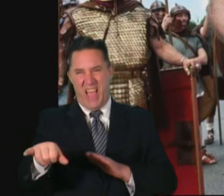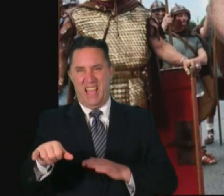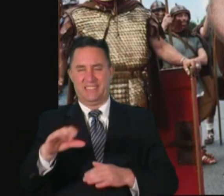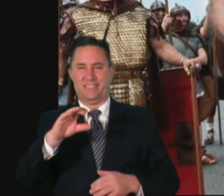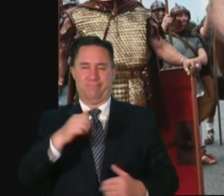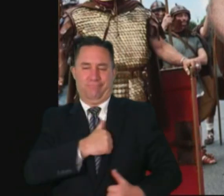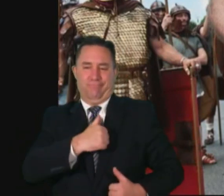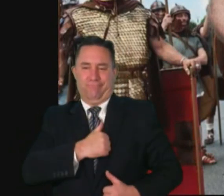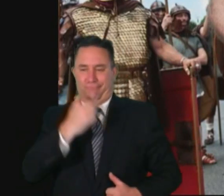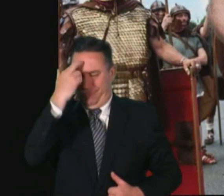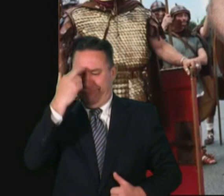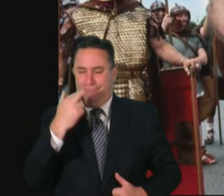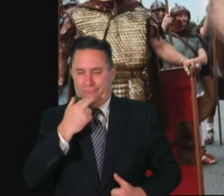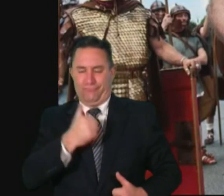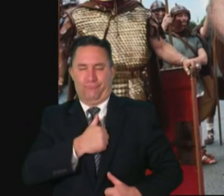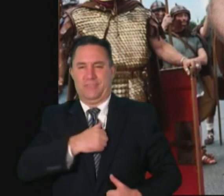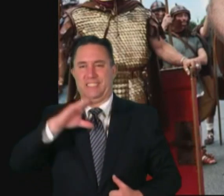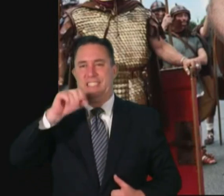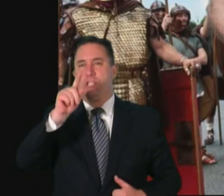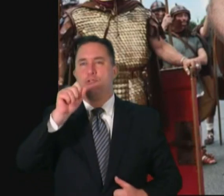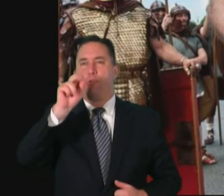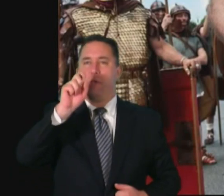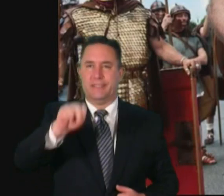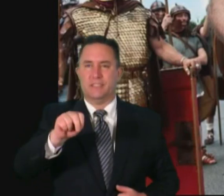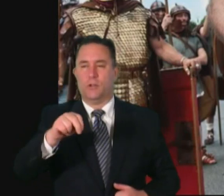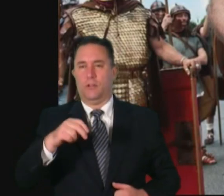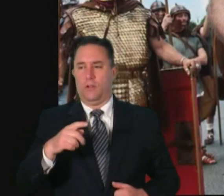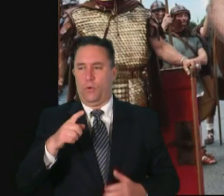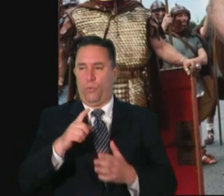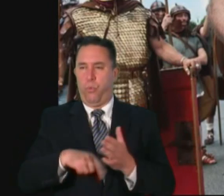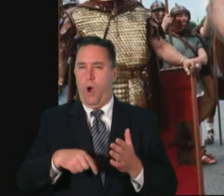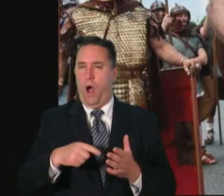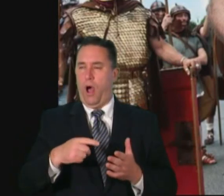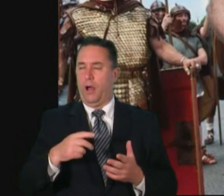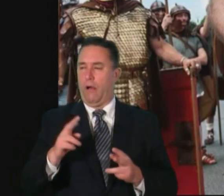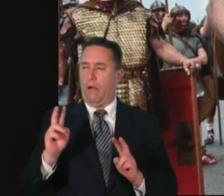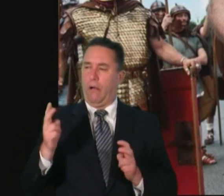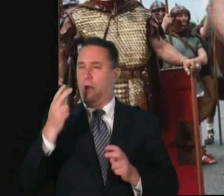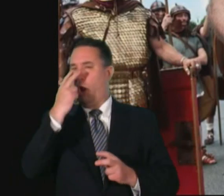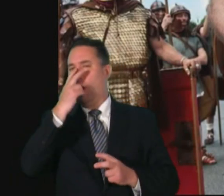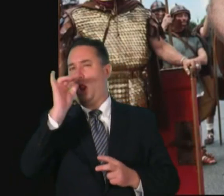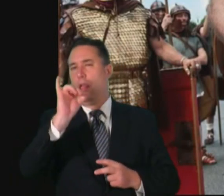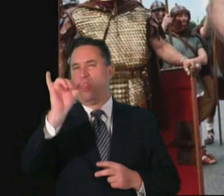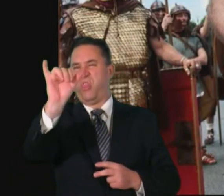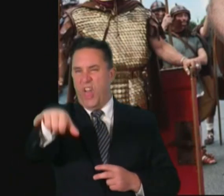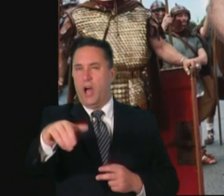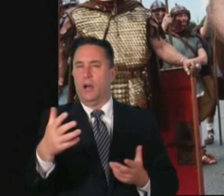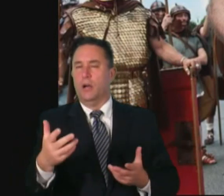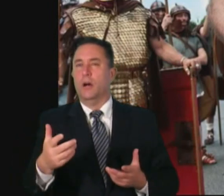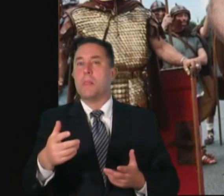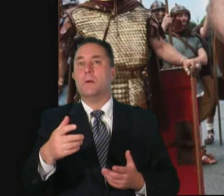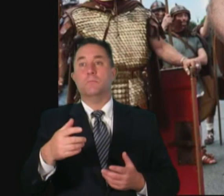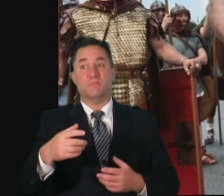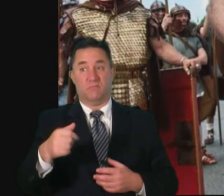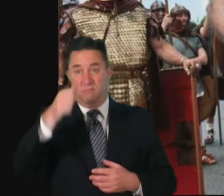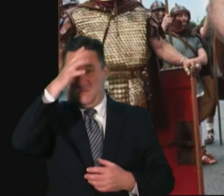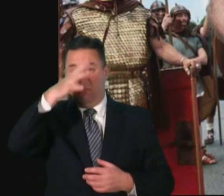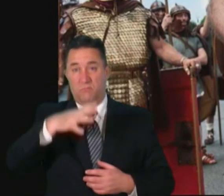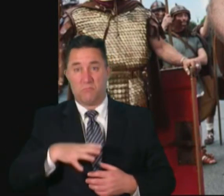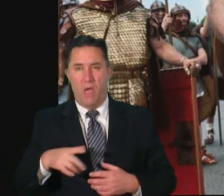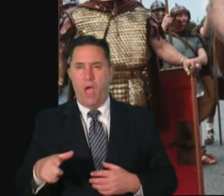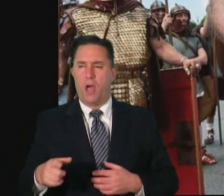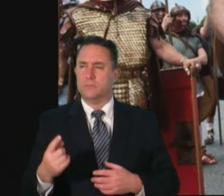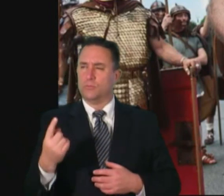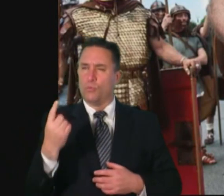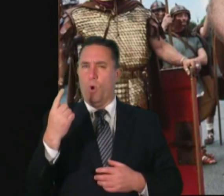centurion guard in the Roman Empire. That's kind of what they deemed they look like. And this guy he's